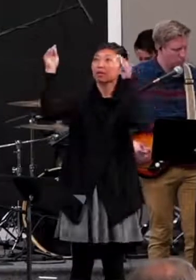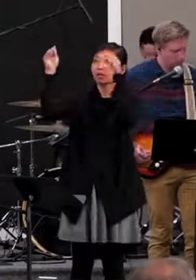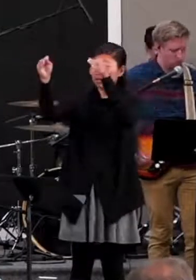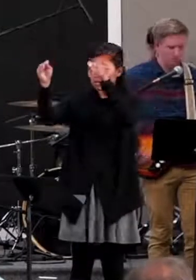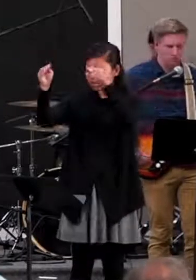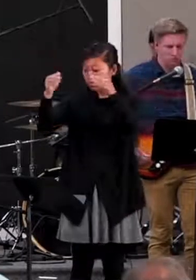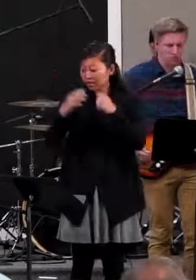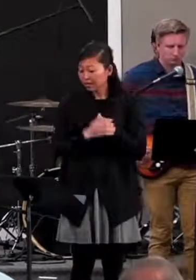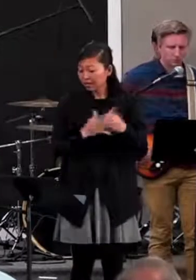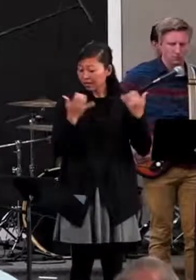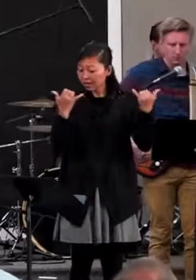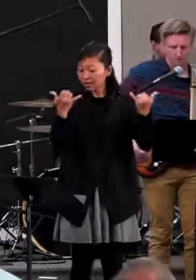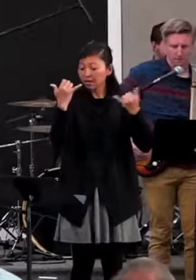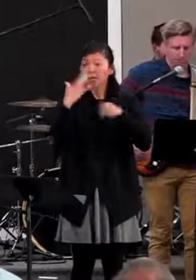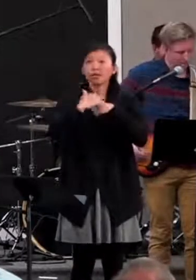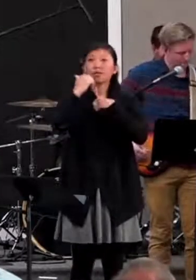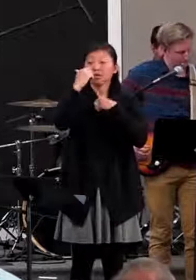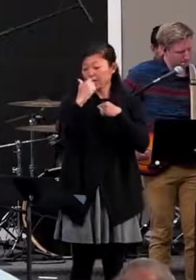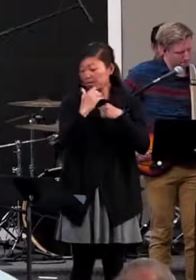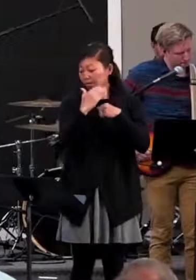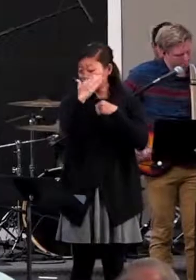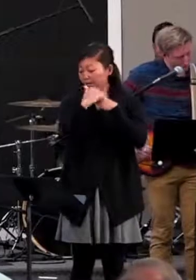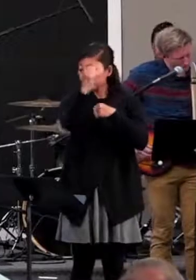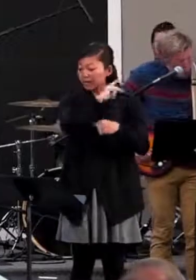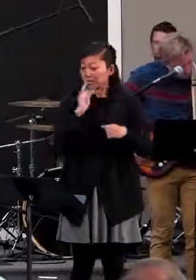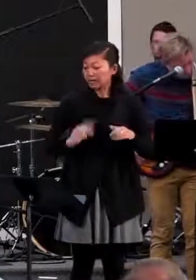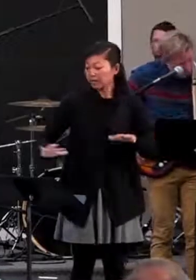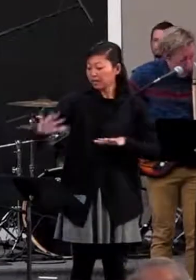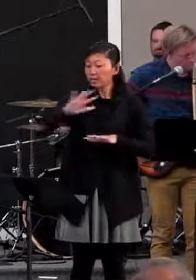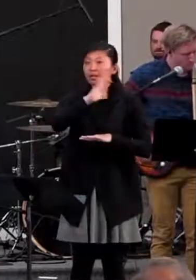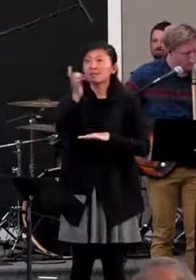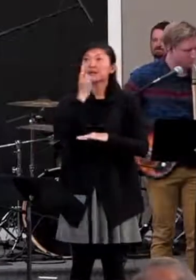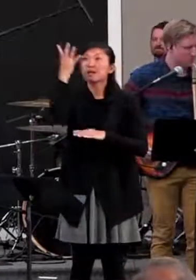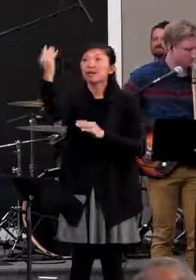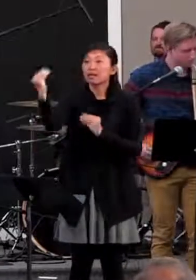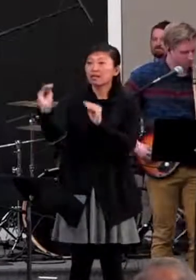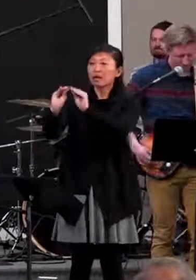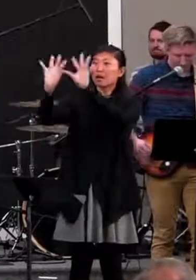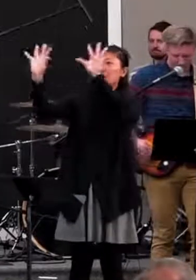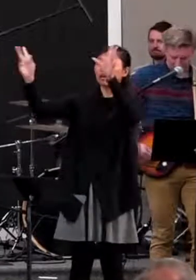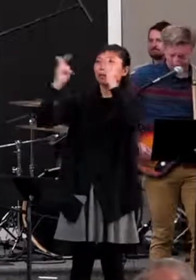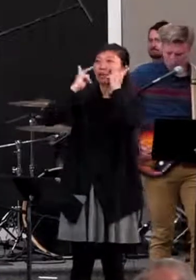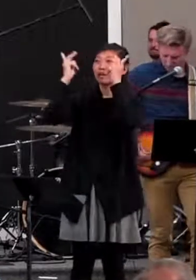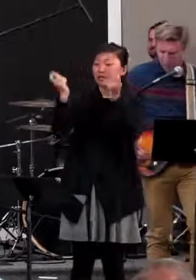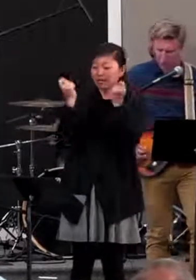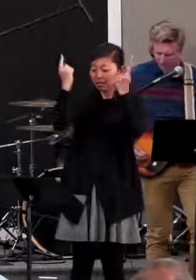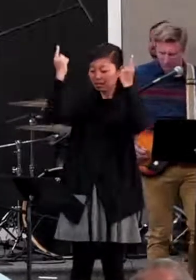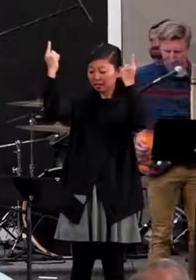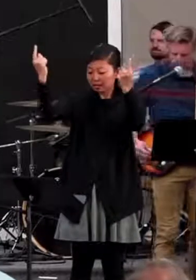awakened. On my darkened heart the light of Christ has shone.